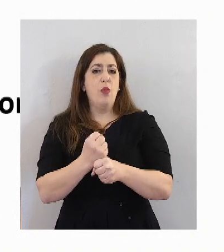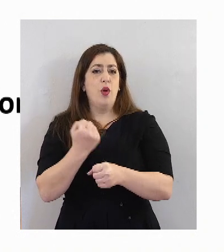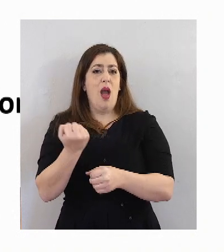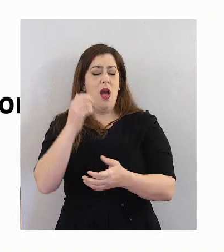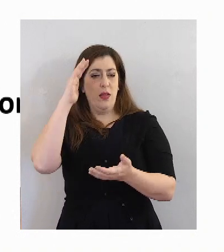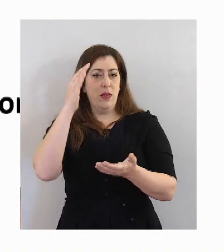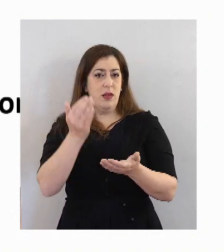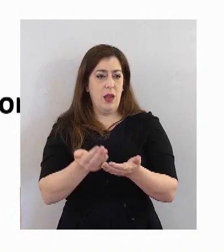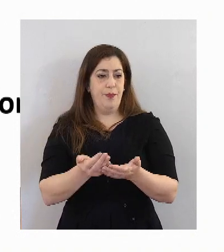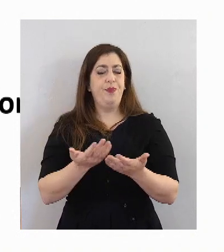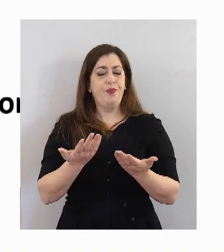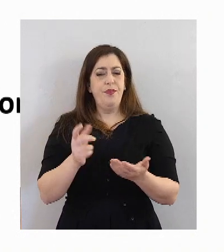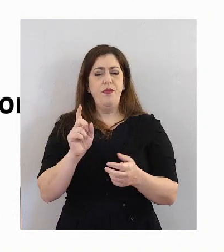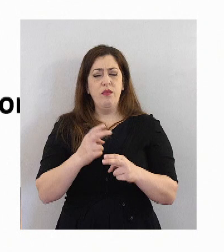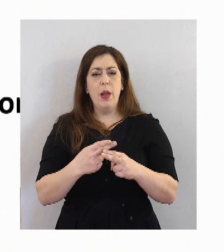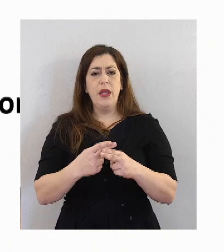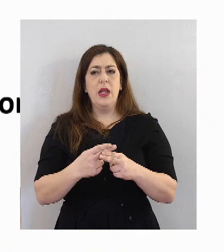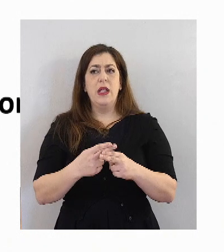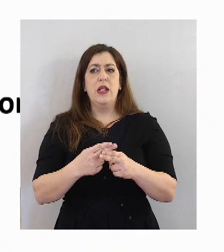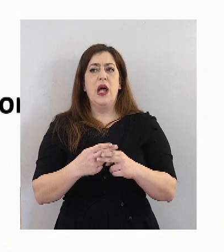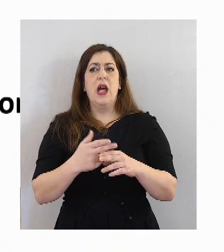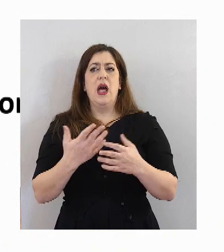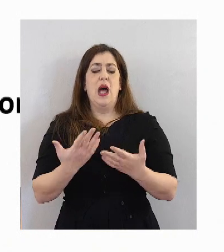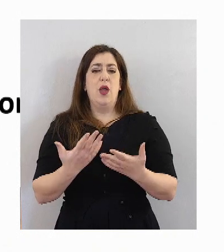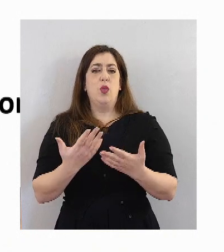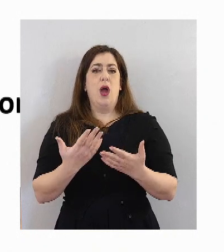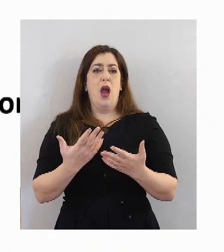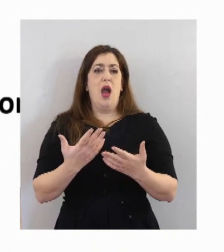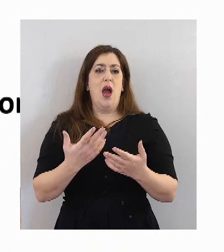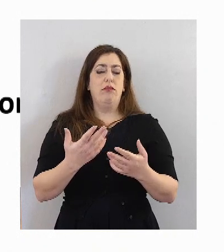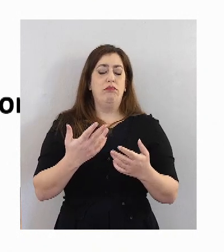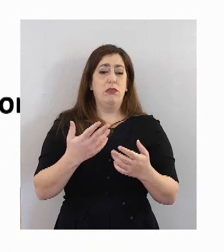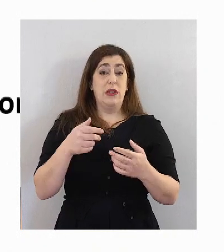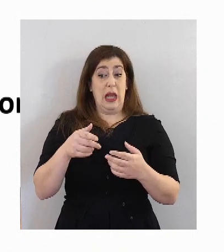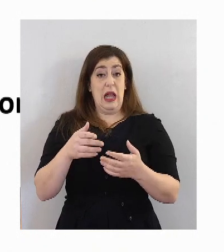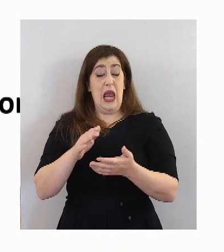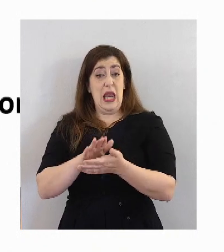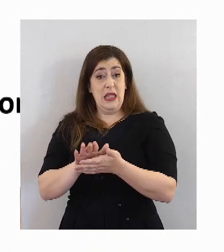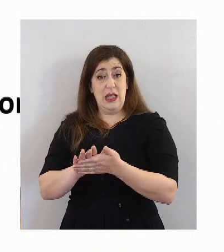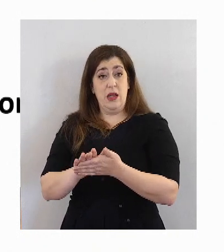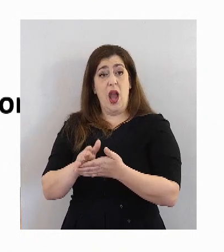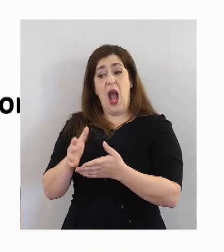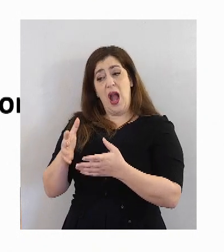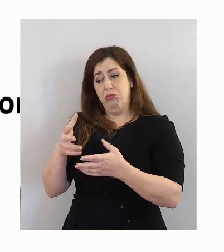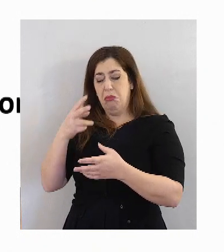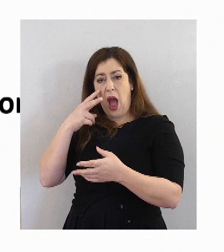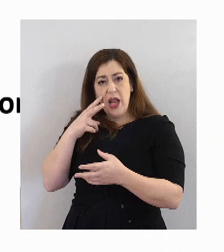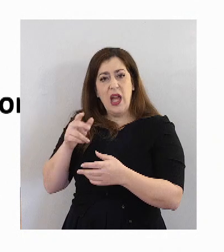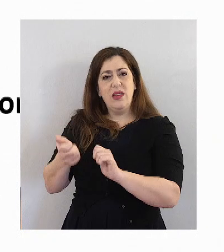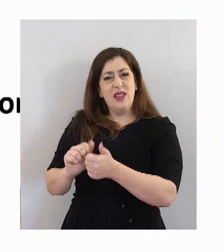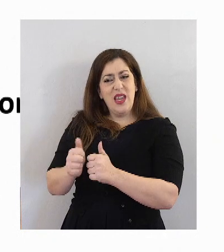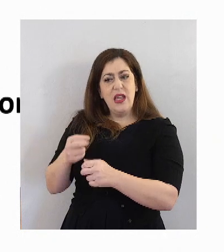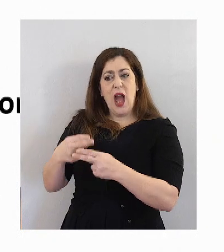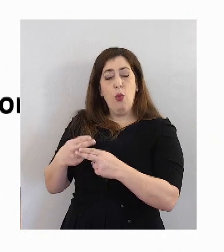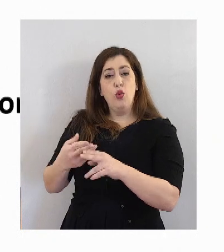the adaptation of the training resources developed through the Health for LGBTI project mentioned earlier and the design and printing of the training